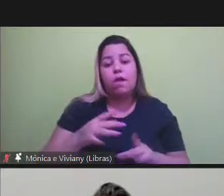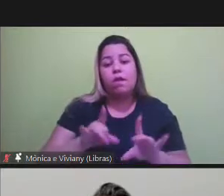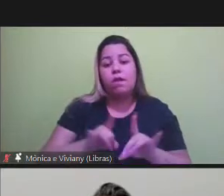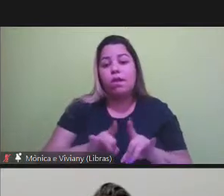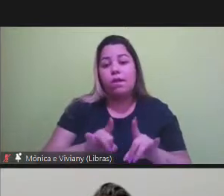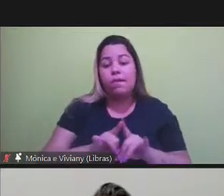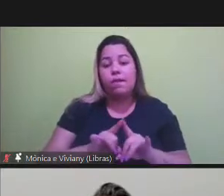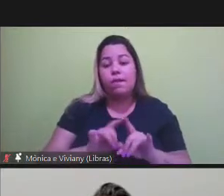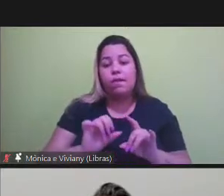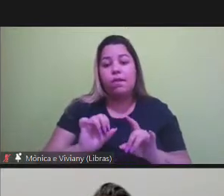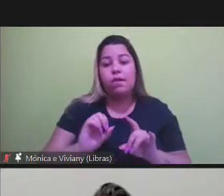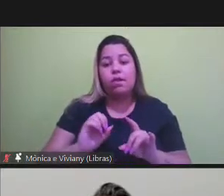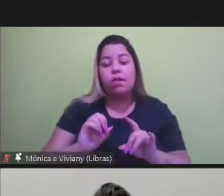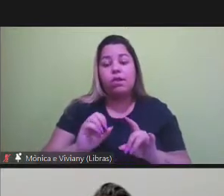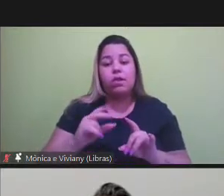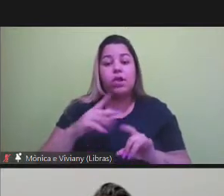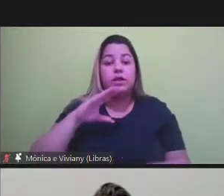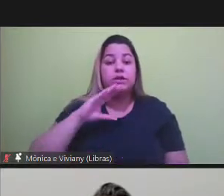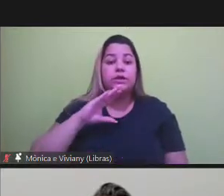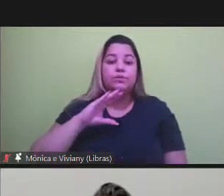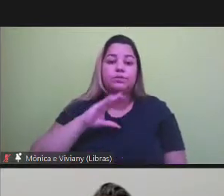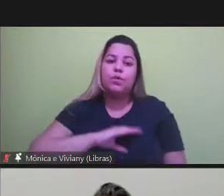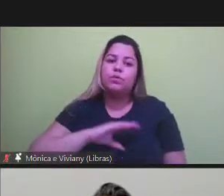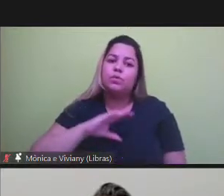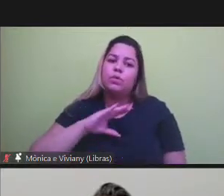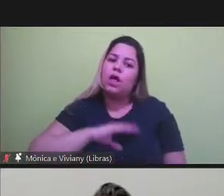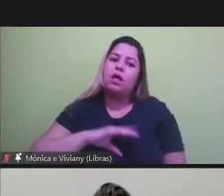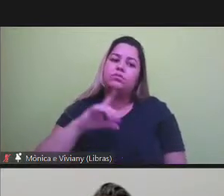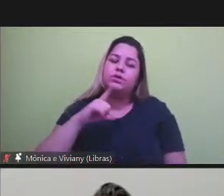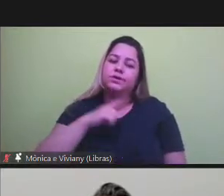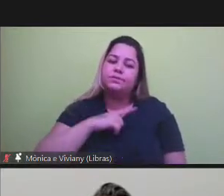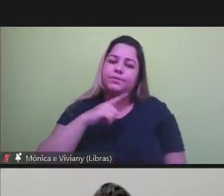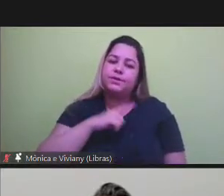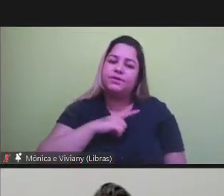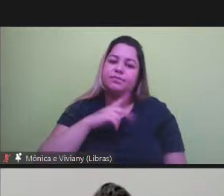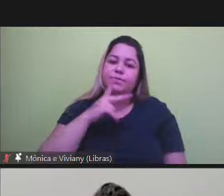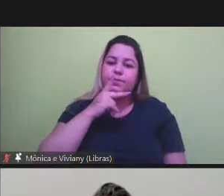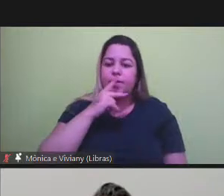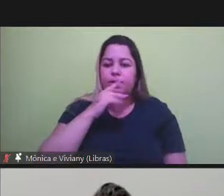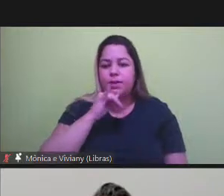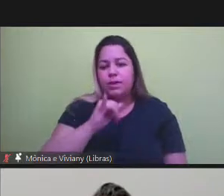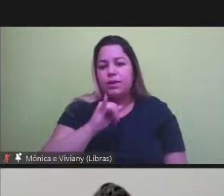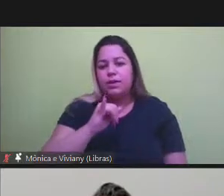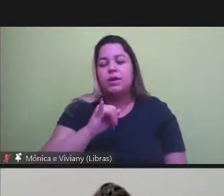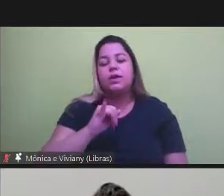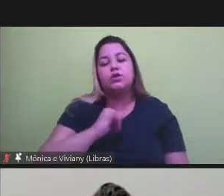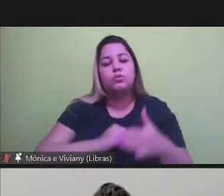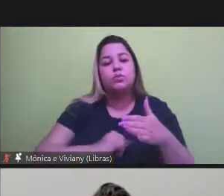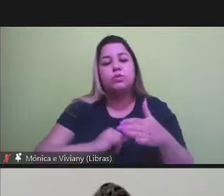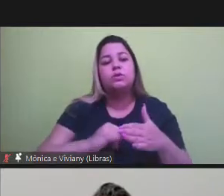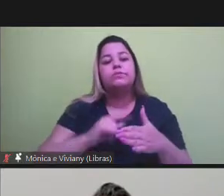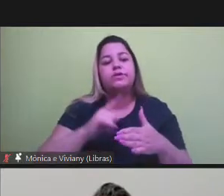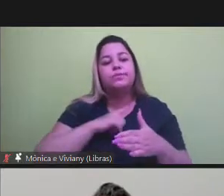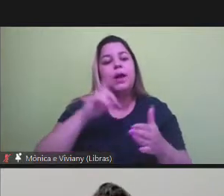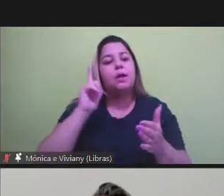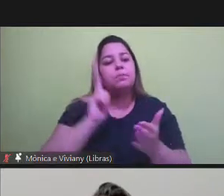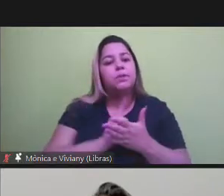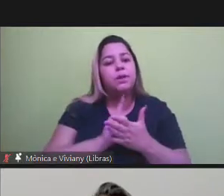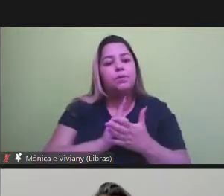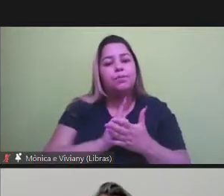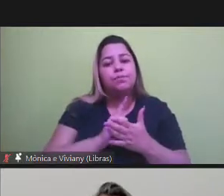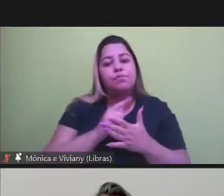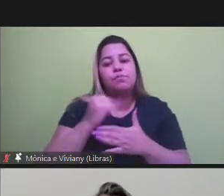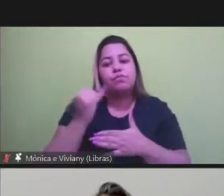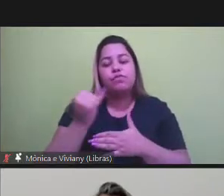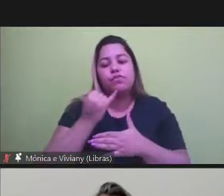very positive receptiveness. And in Portugal, the associations of parents also have